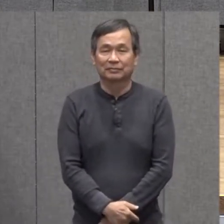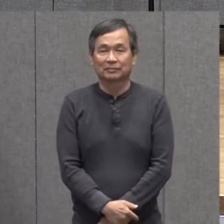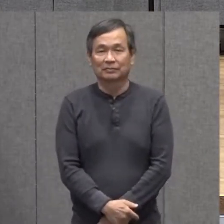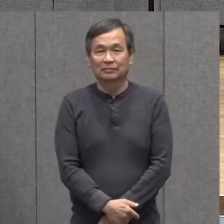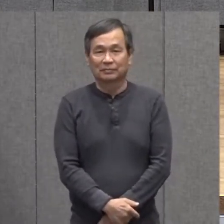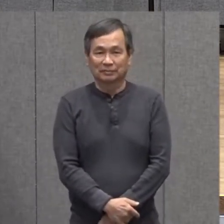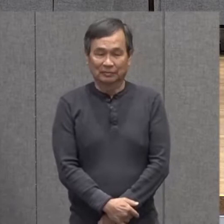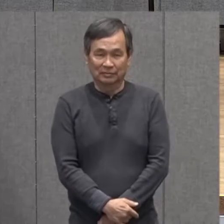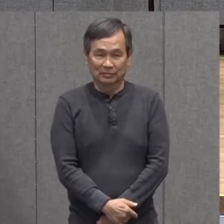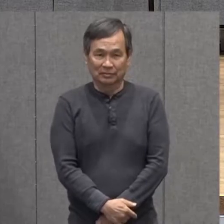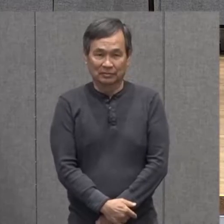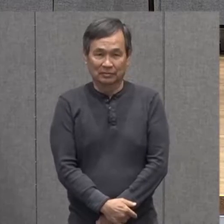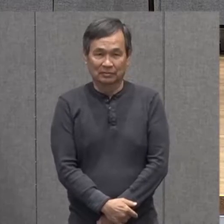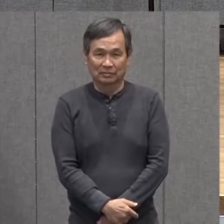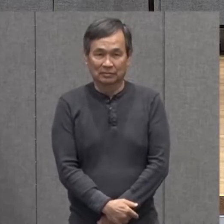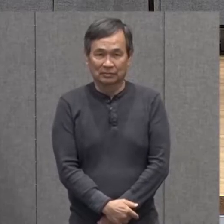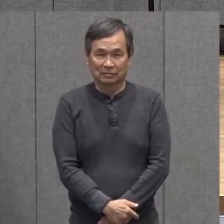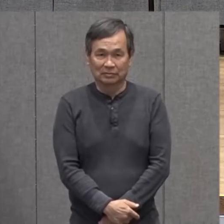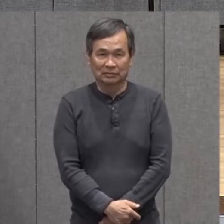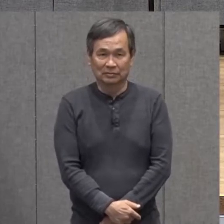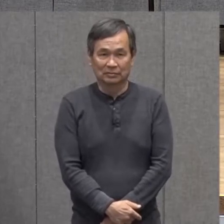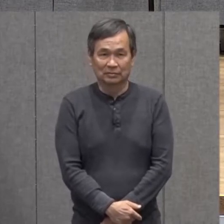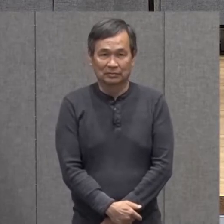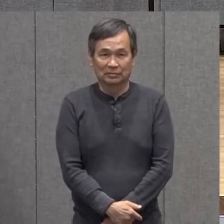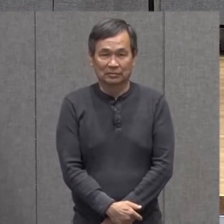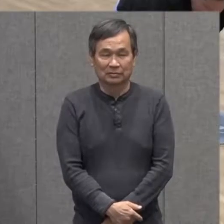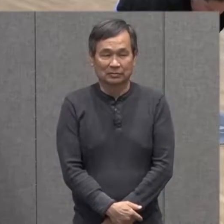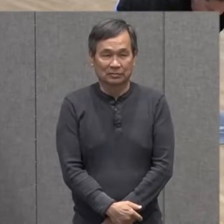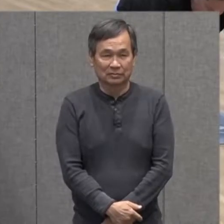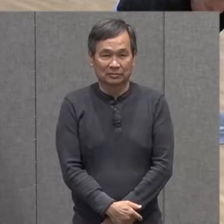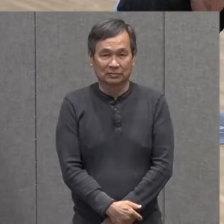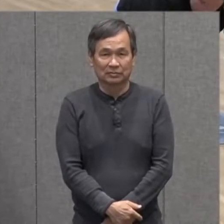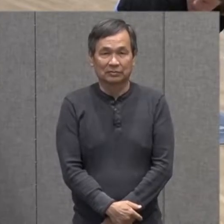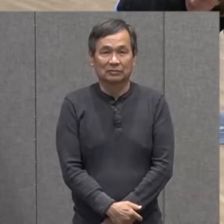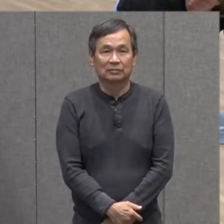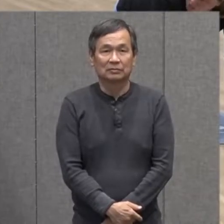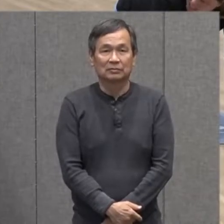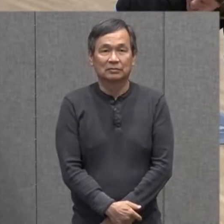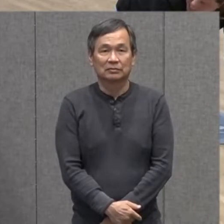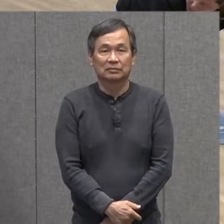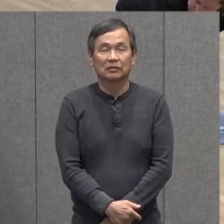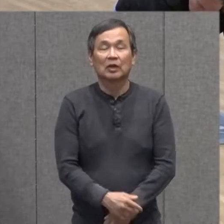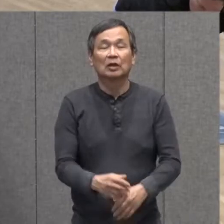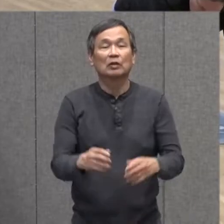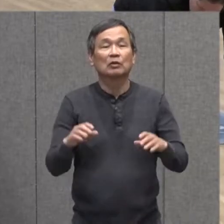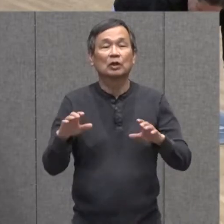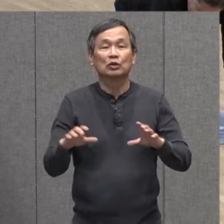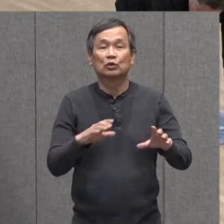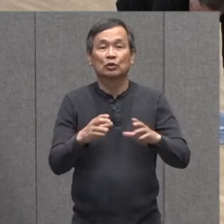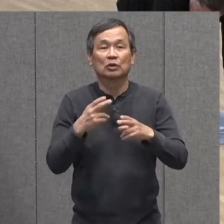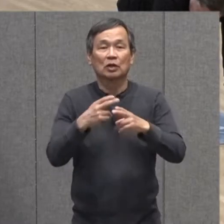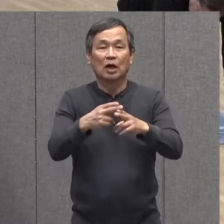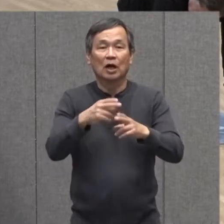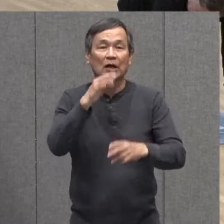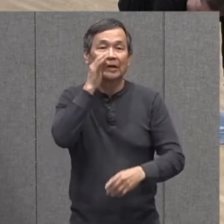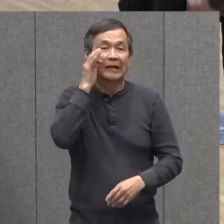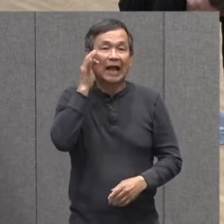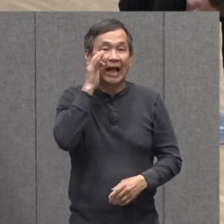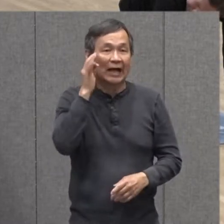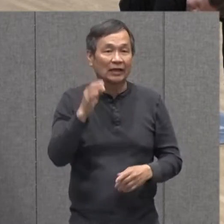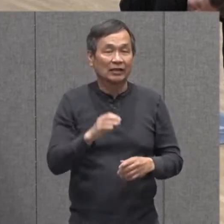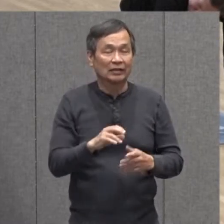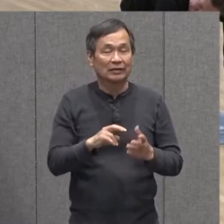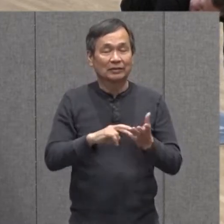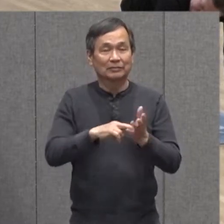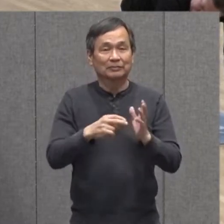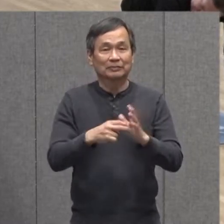tus hombros y tus rodillas abajo de tu cintura. And we're gonna go into cat. When a cat stretches and their back